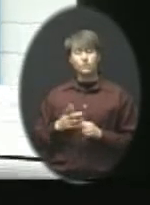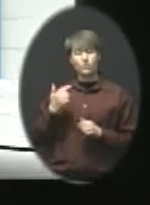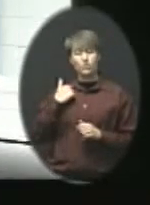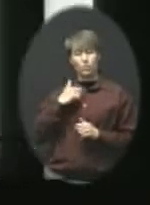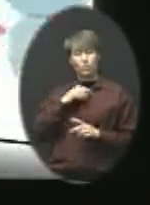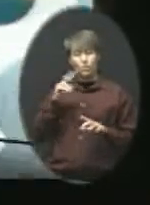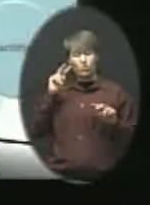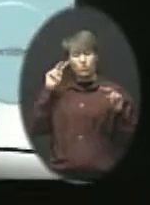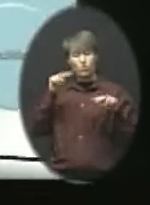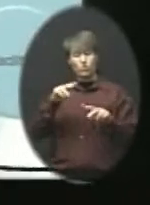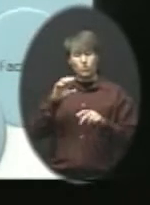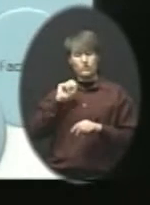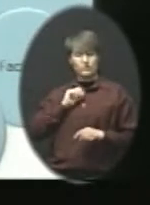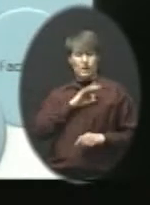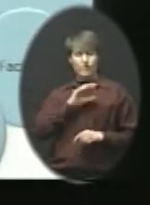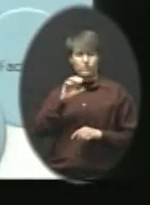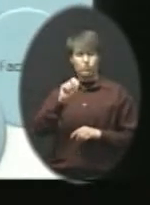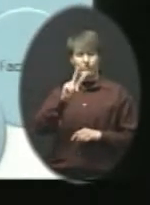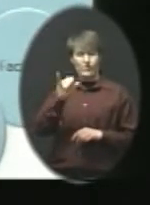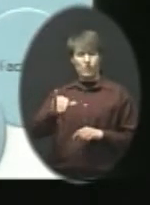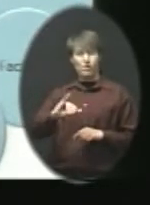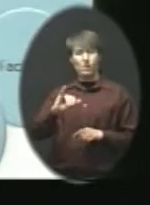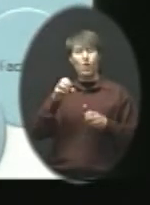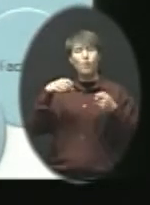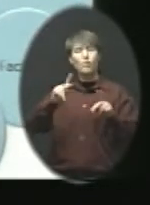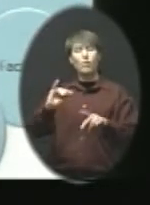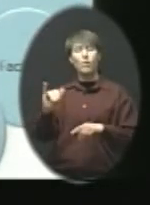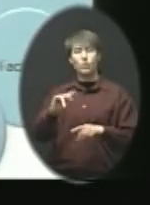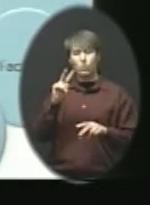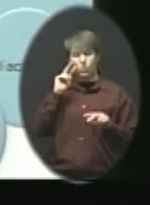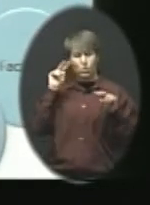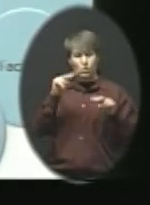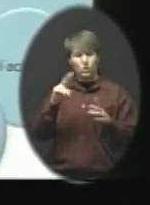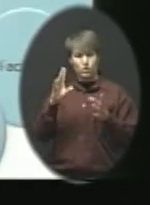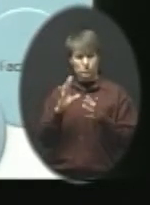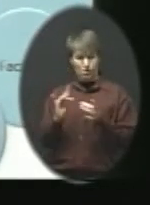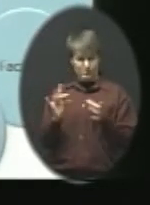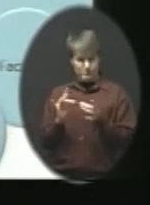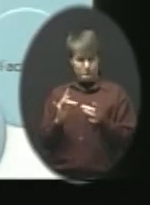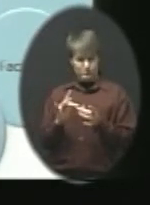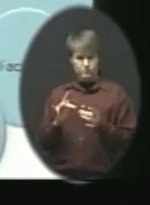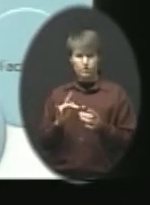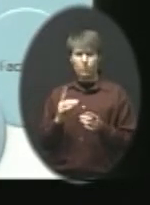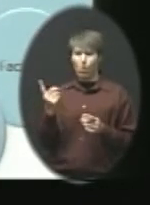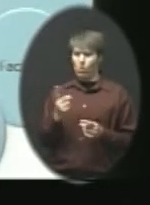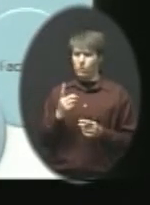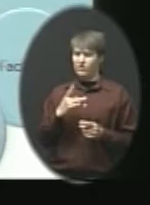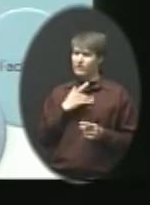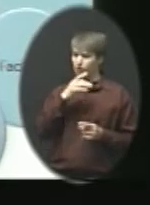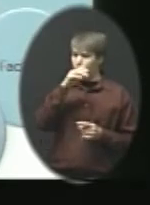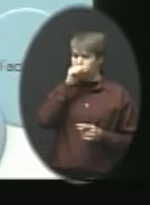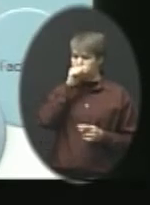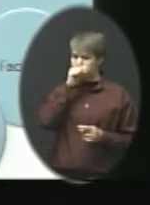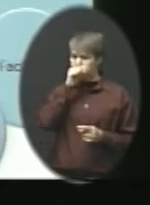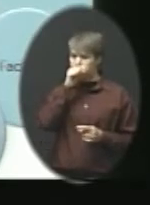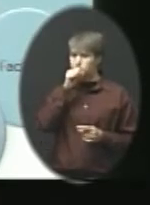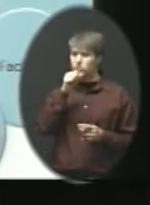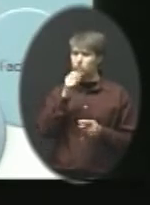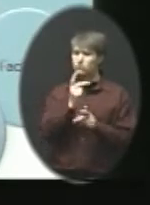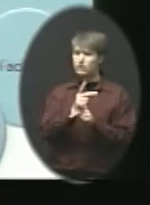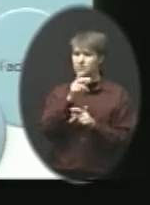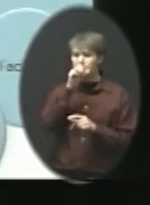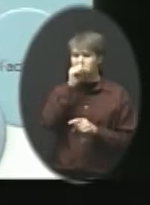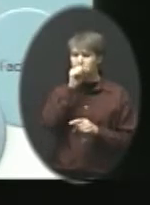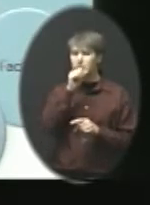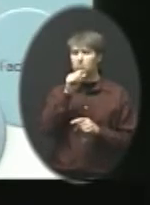staff survey, we've had the opportunity also to look at comments. We're always very confidential about the comments because they do